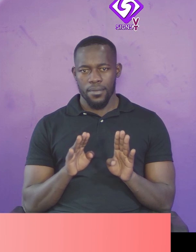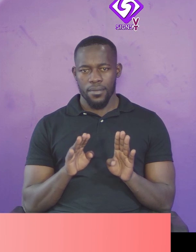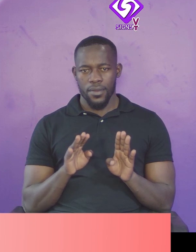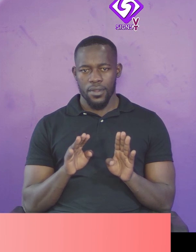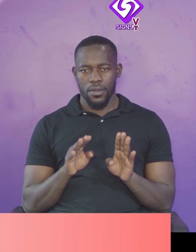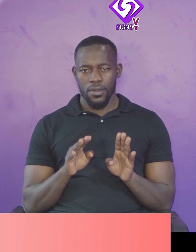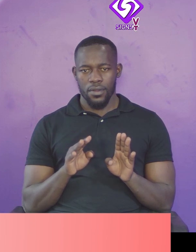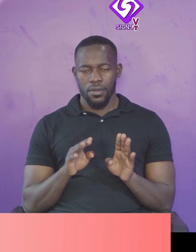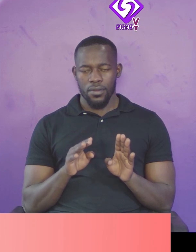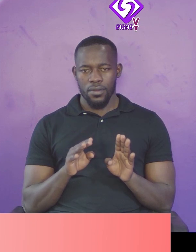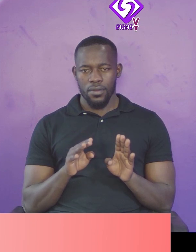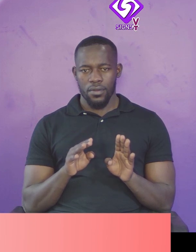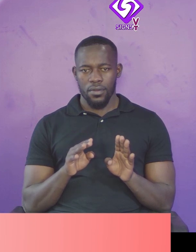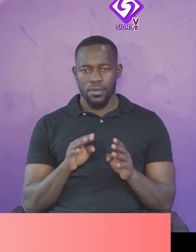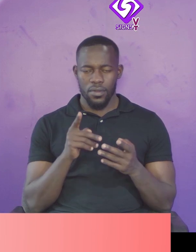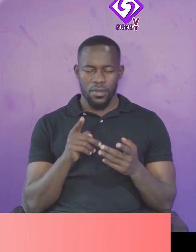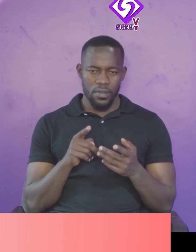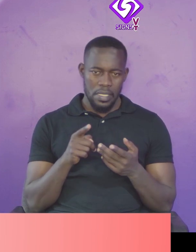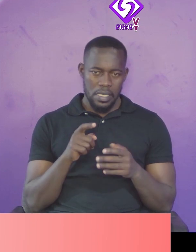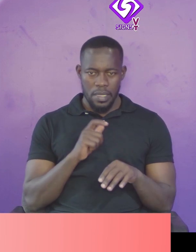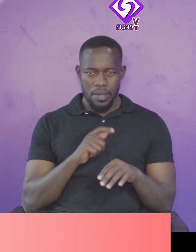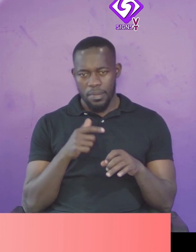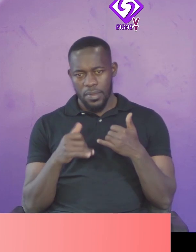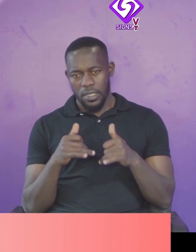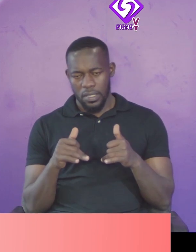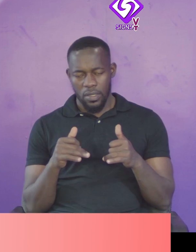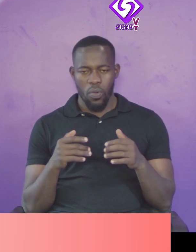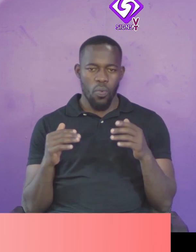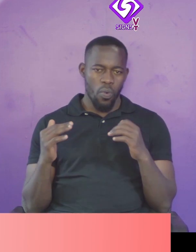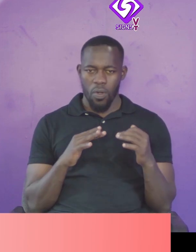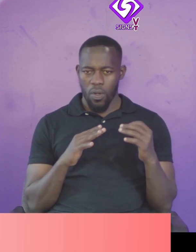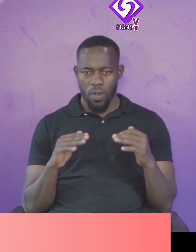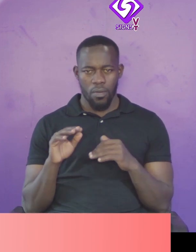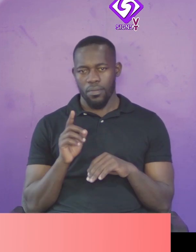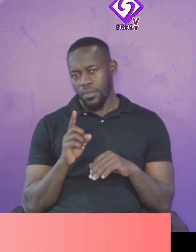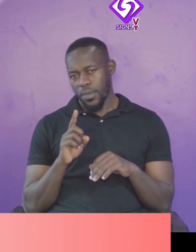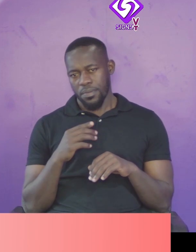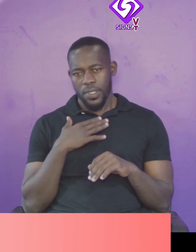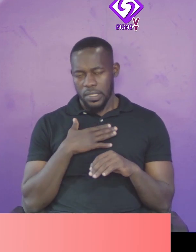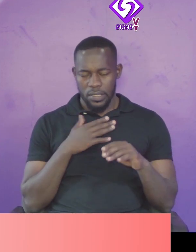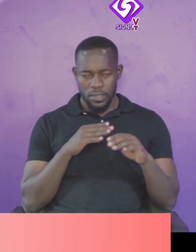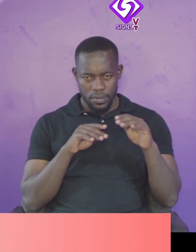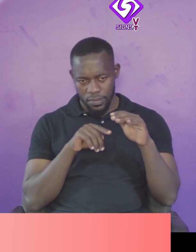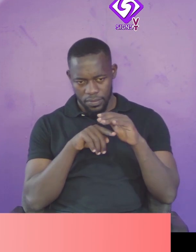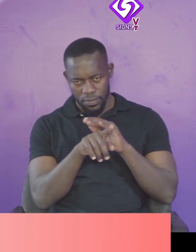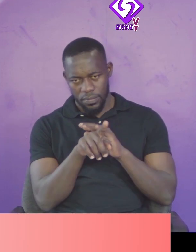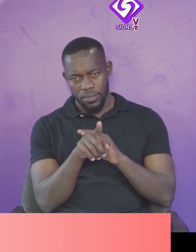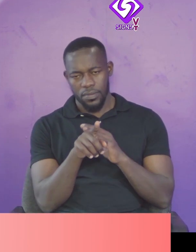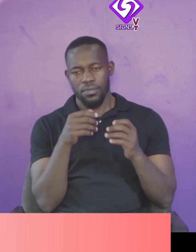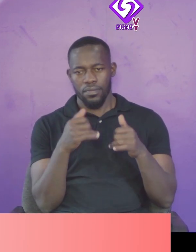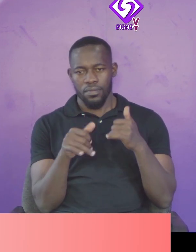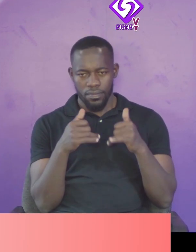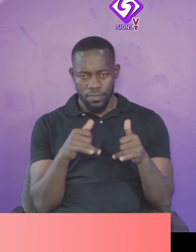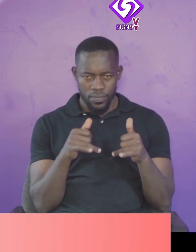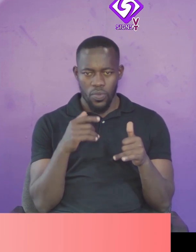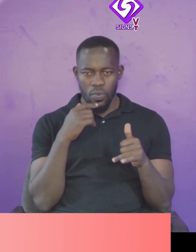the Mashemeji derby is always chaotic. Let's go there as fans, celebrate